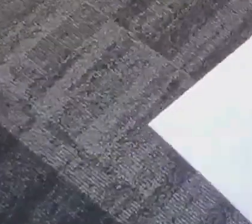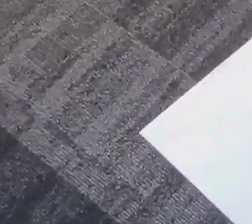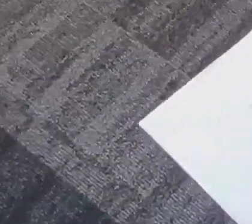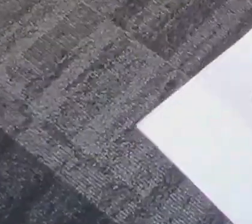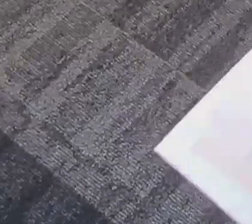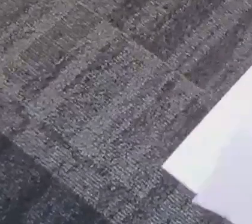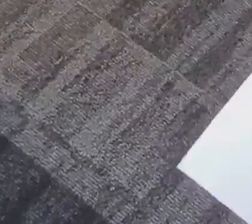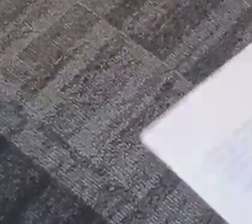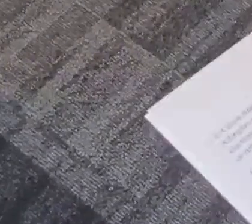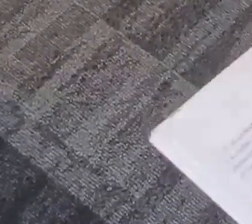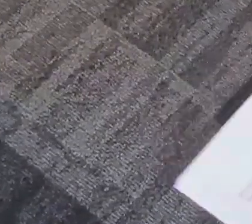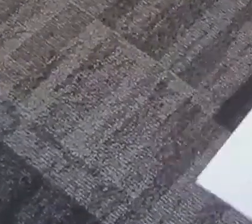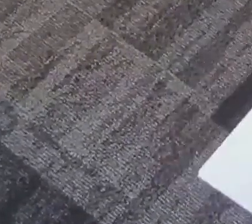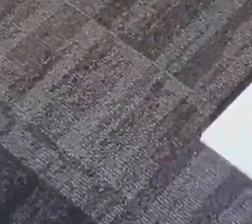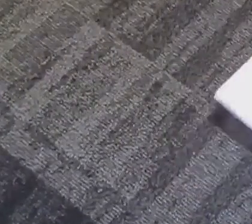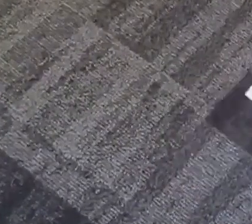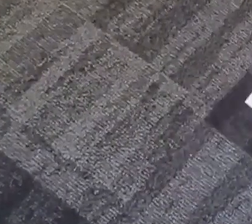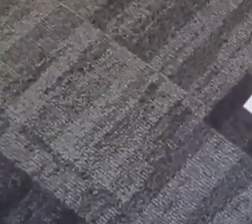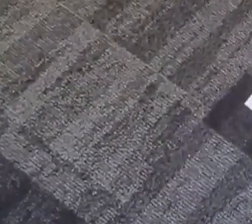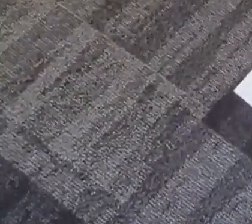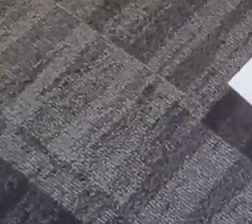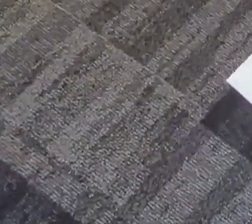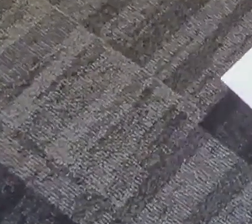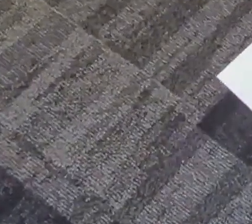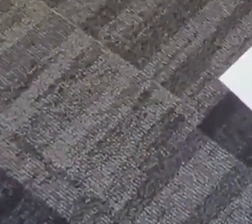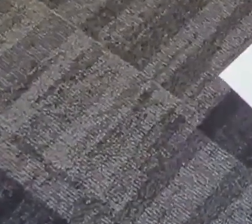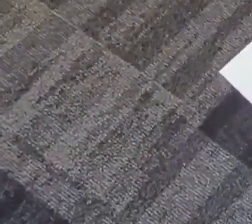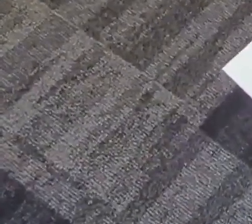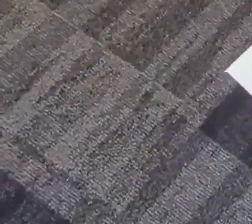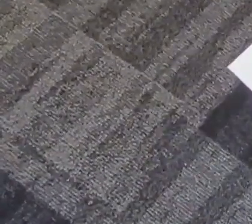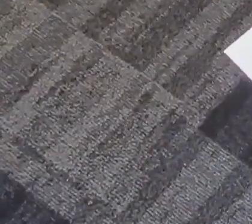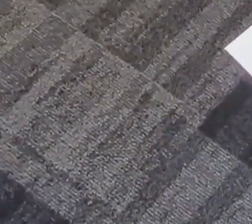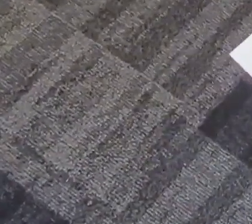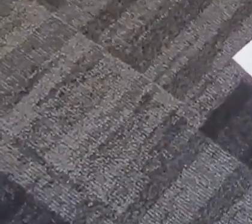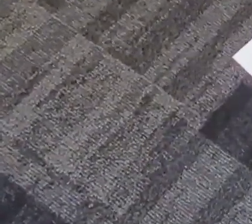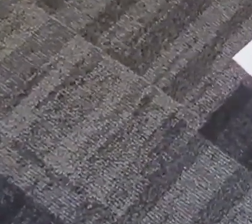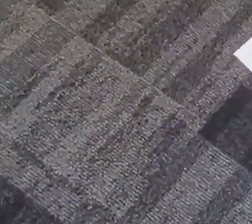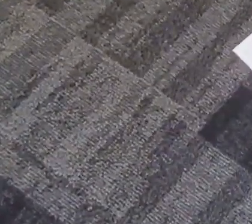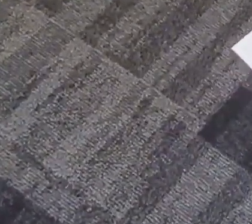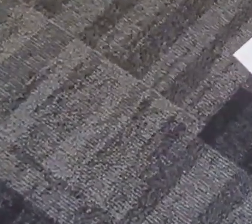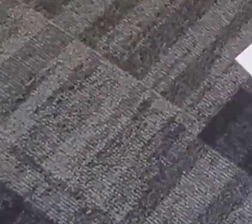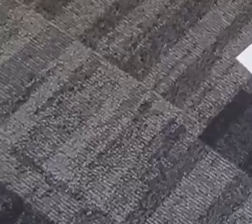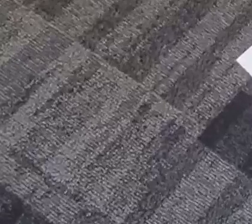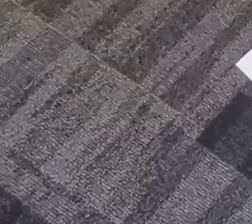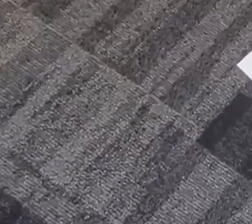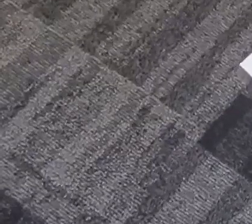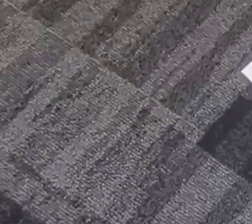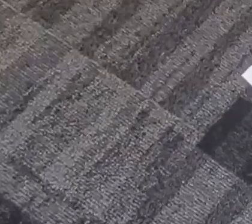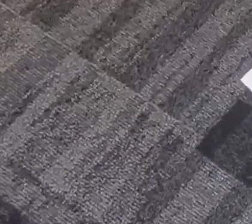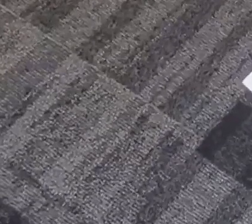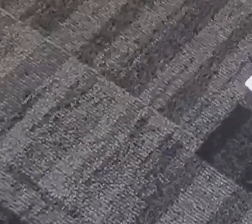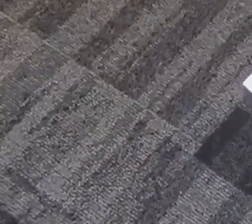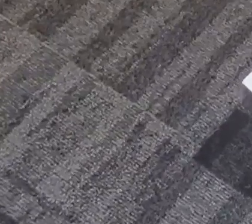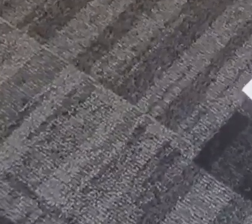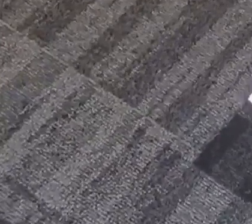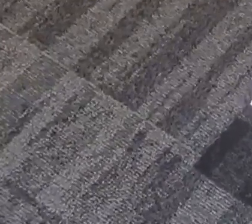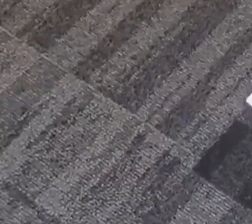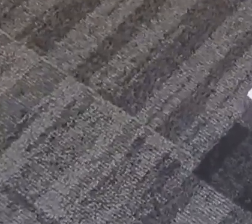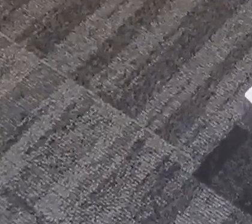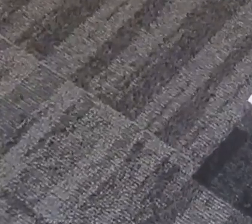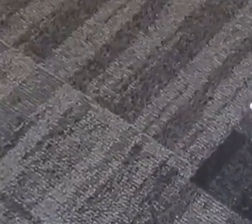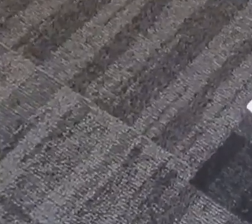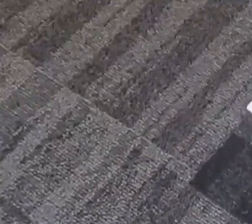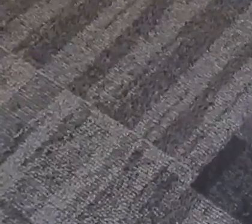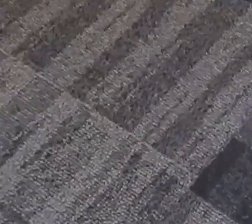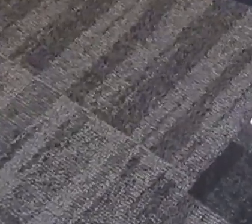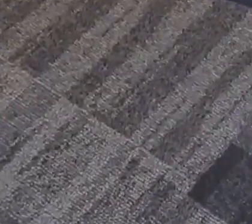all the children everywhere, you are beautiful, you are smart, you are kind, you are good, you are brave, you